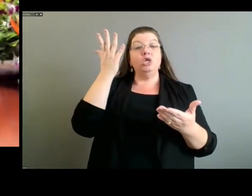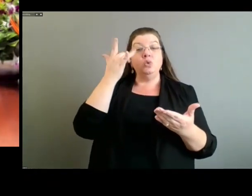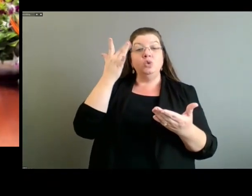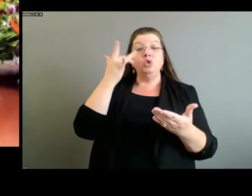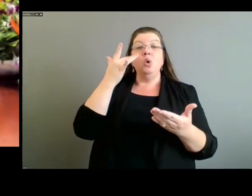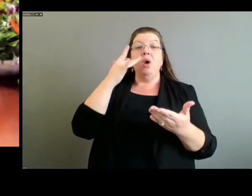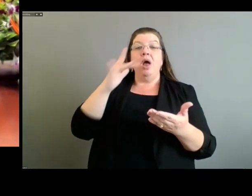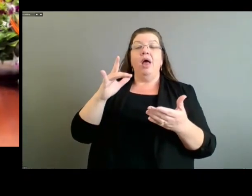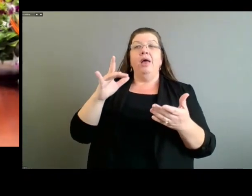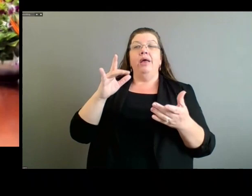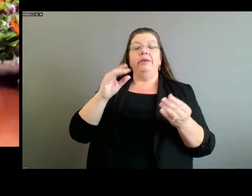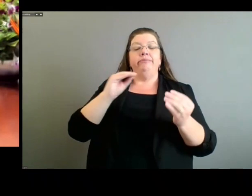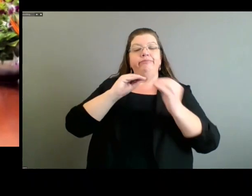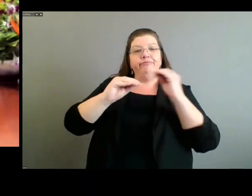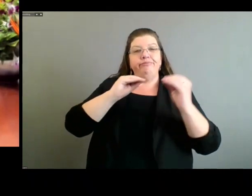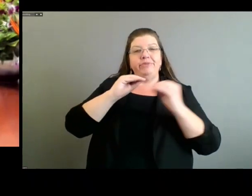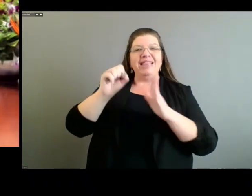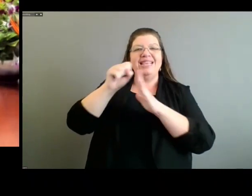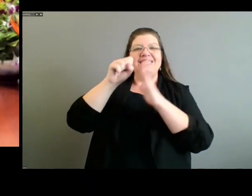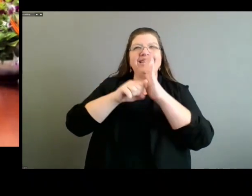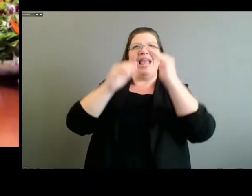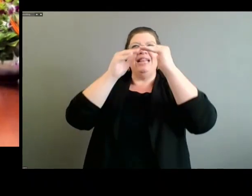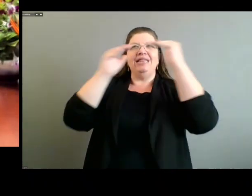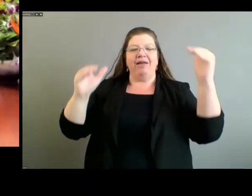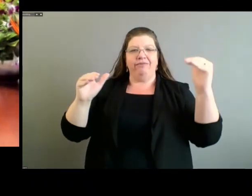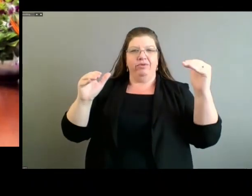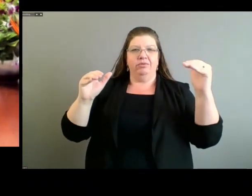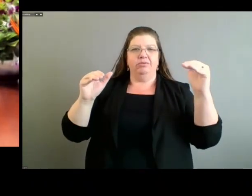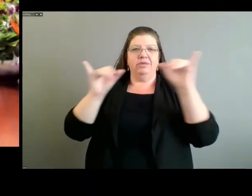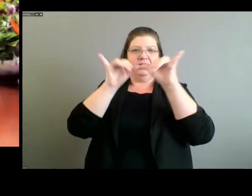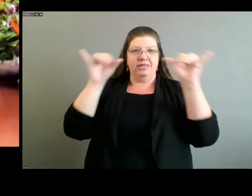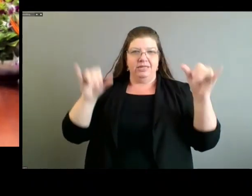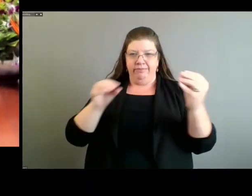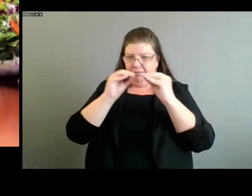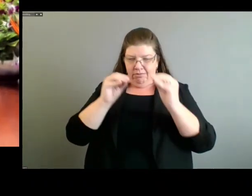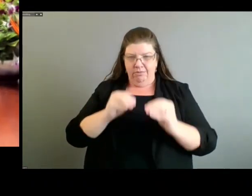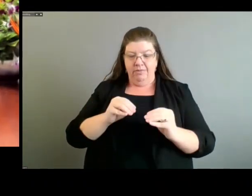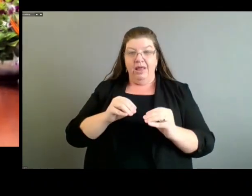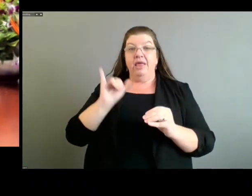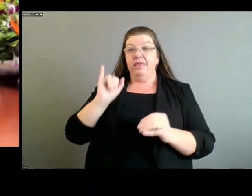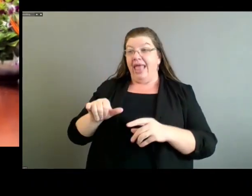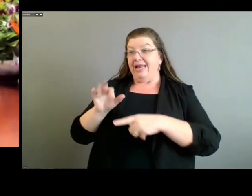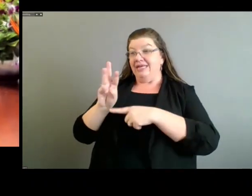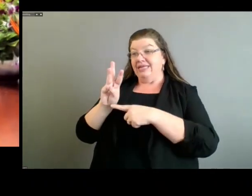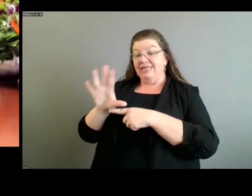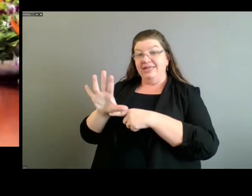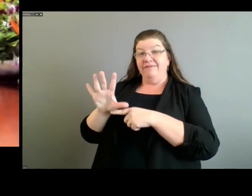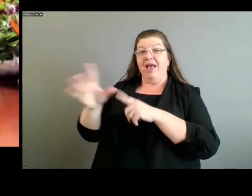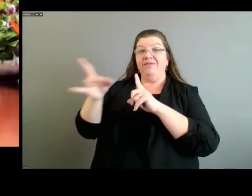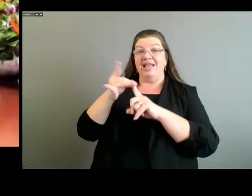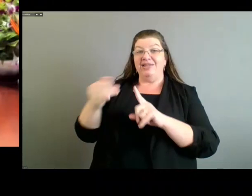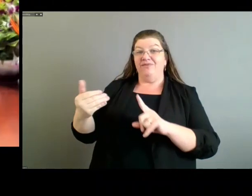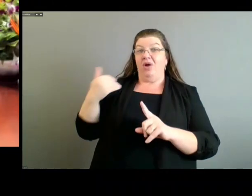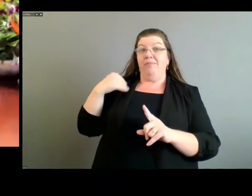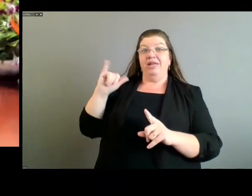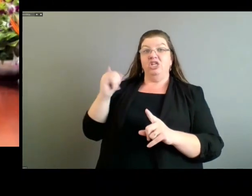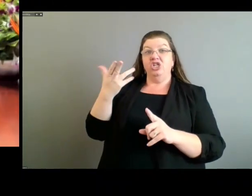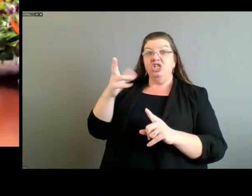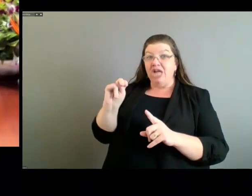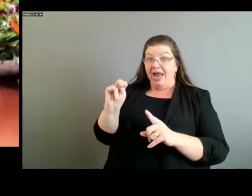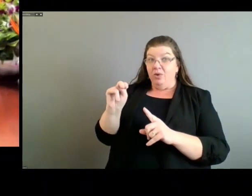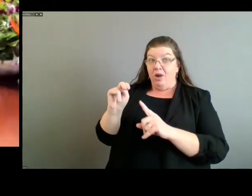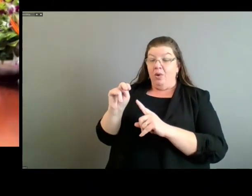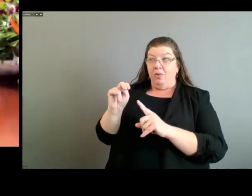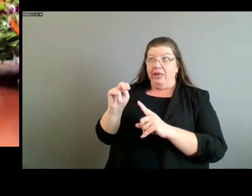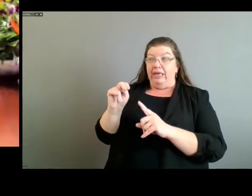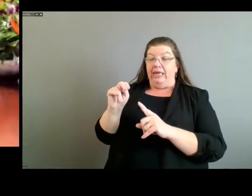a reconciliation at the state level. Since the 65 cases are from January, I do not